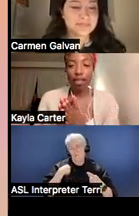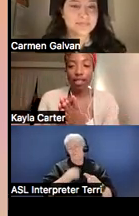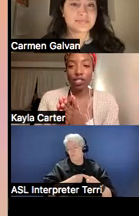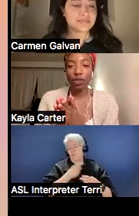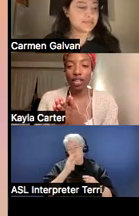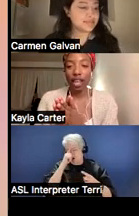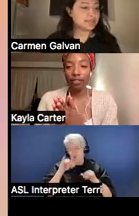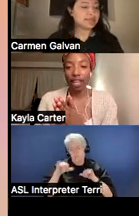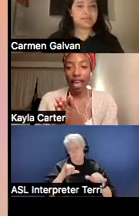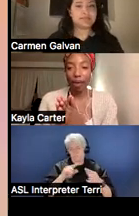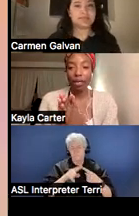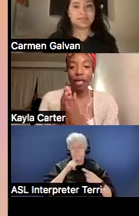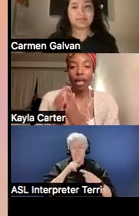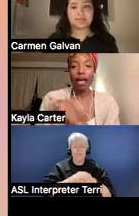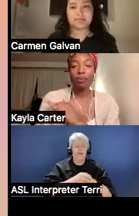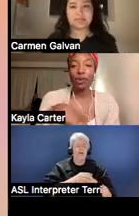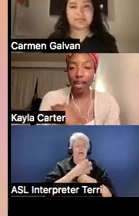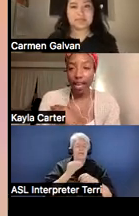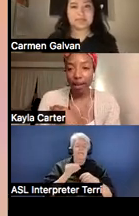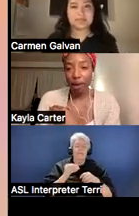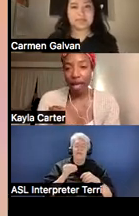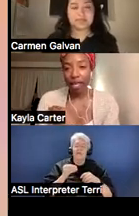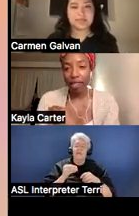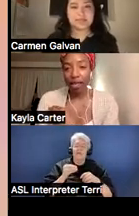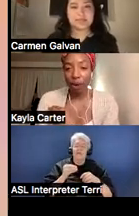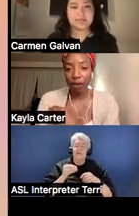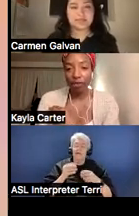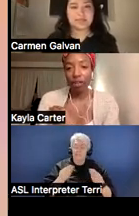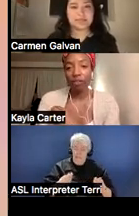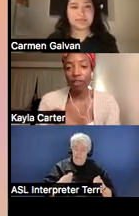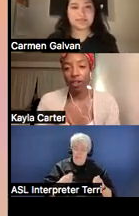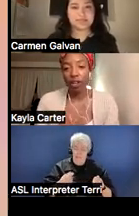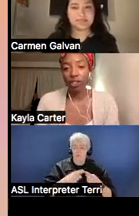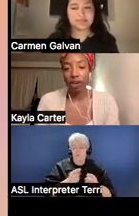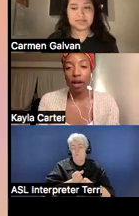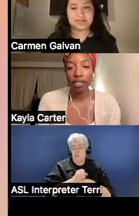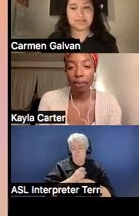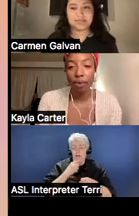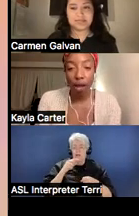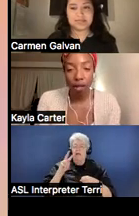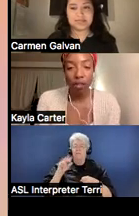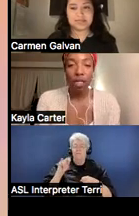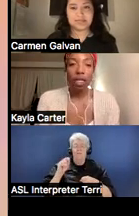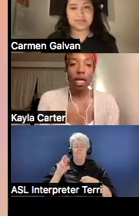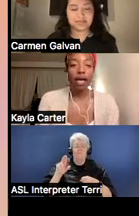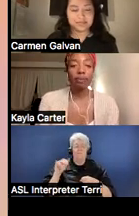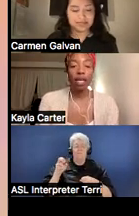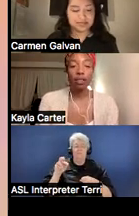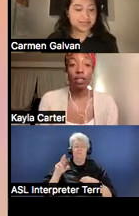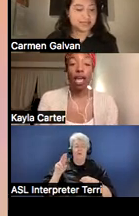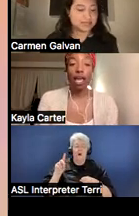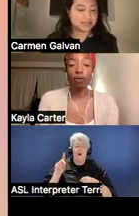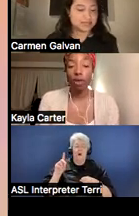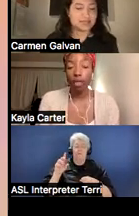The link to the Native Land app, created by the wonderful Victor Gerard Tambrano,